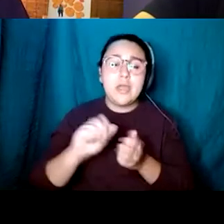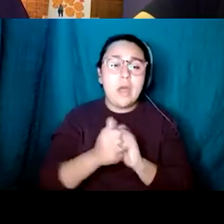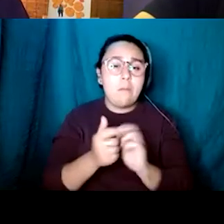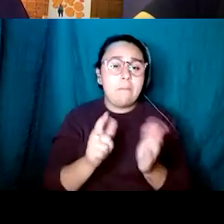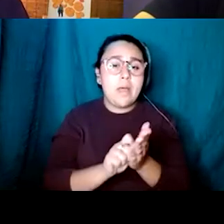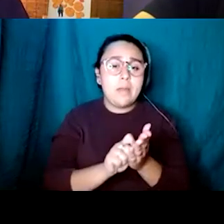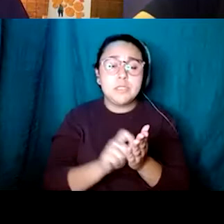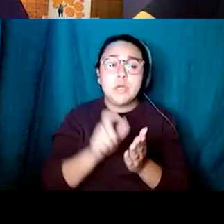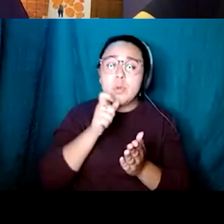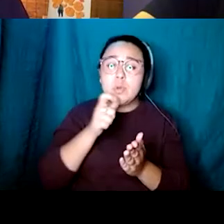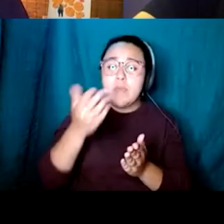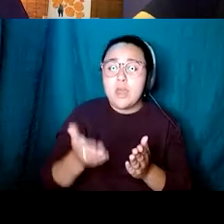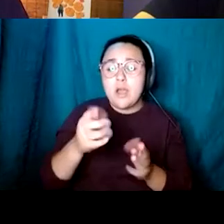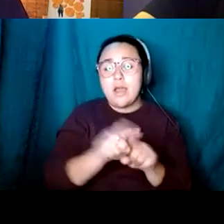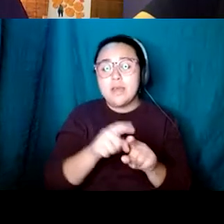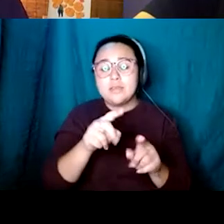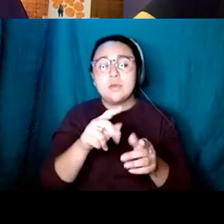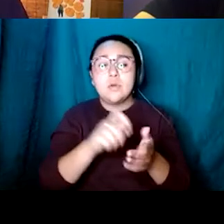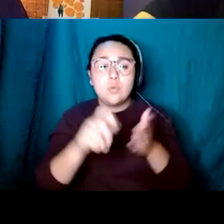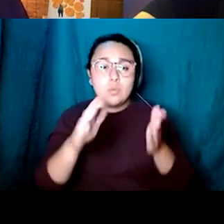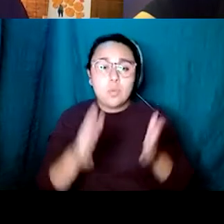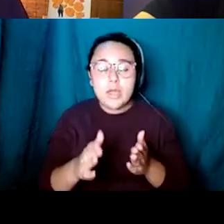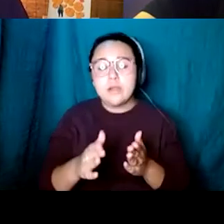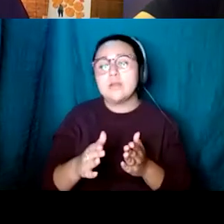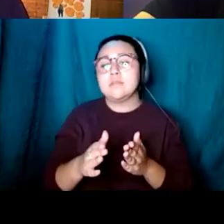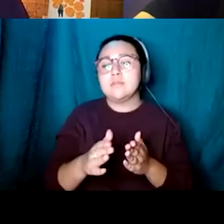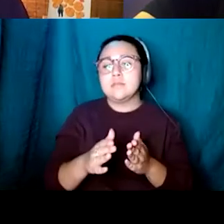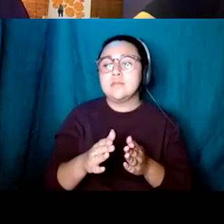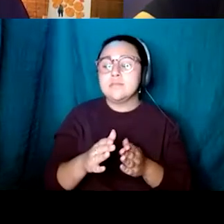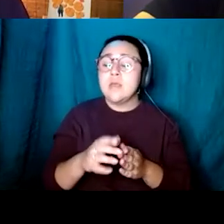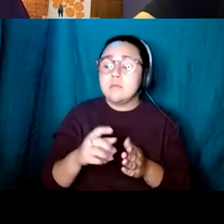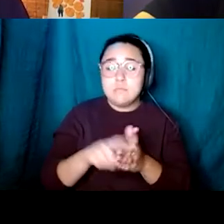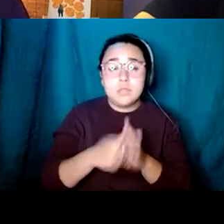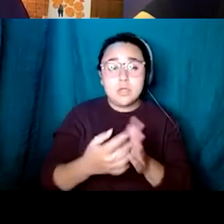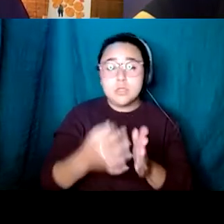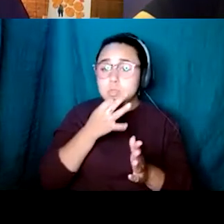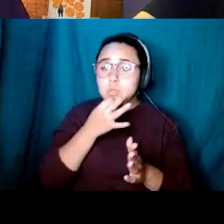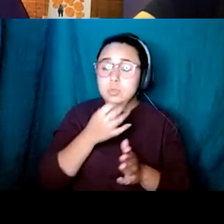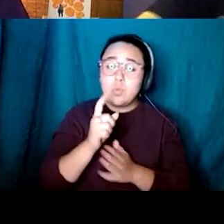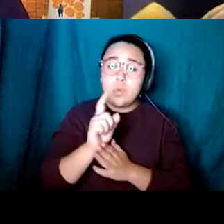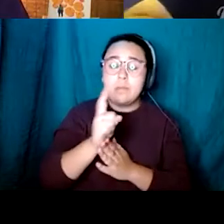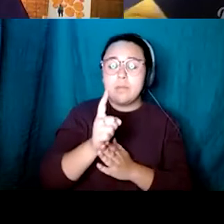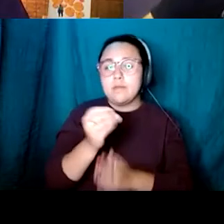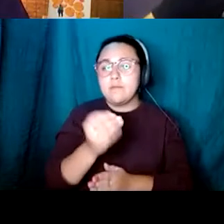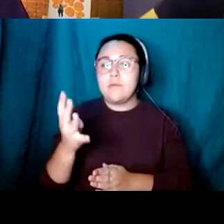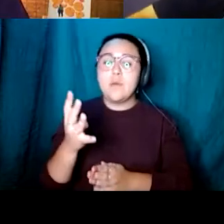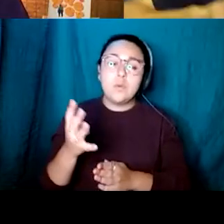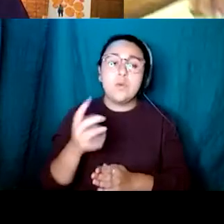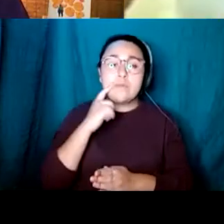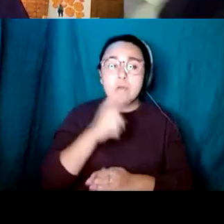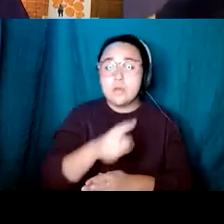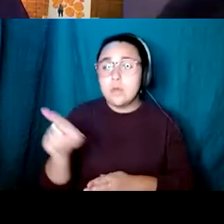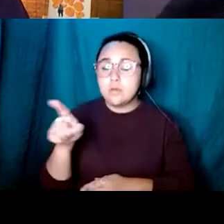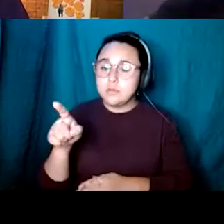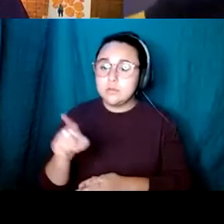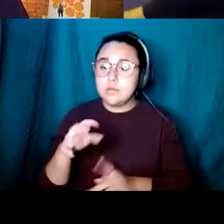some selections from the book. So we're gonna jump in with that in just 1 minute. I just wanna say a couple of things for those of you, especially